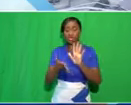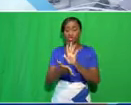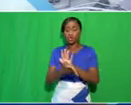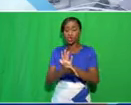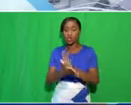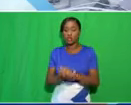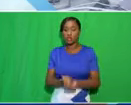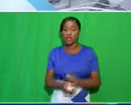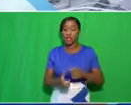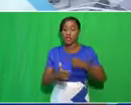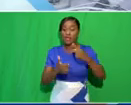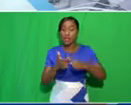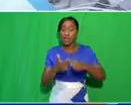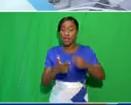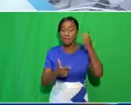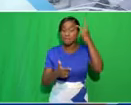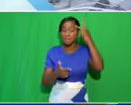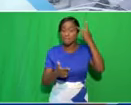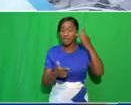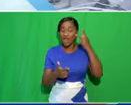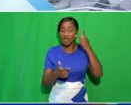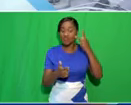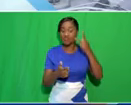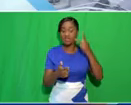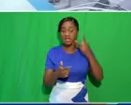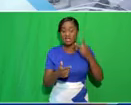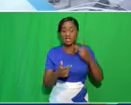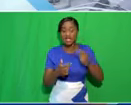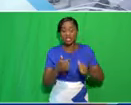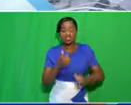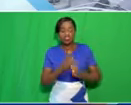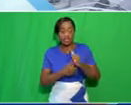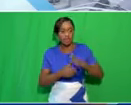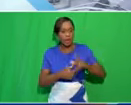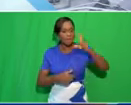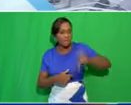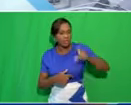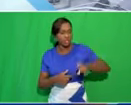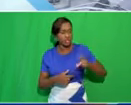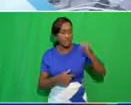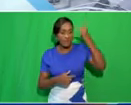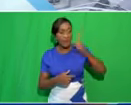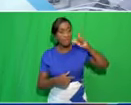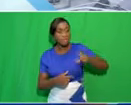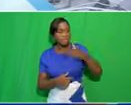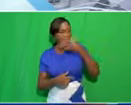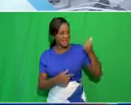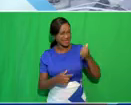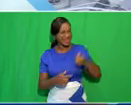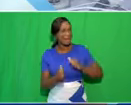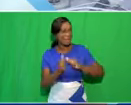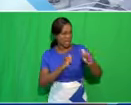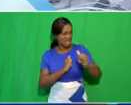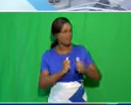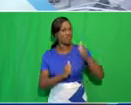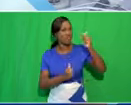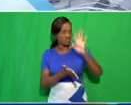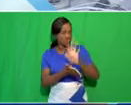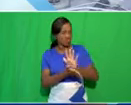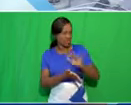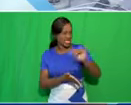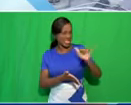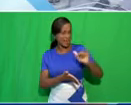from parents during that period of time, where the parents will threaten the children that they have to do well, and you better do good, you better pass as just same school